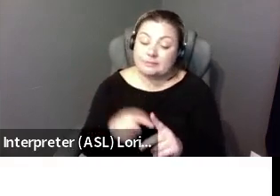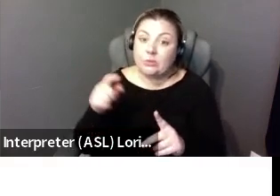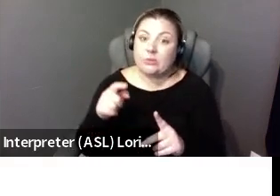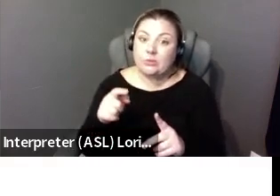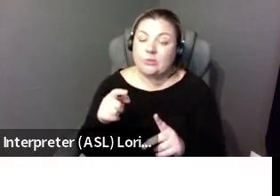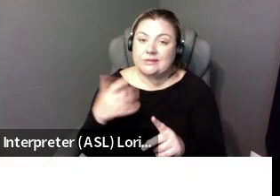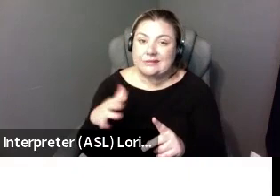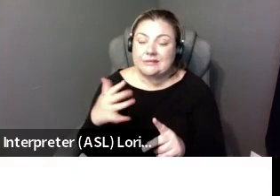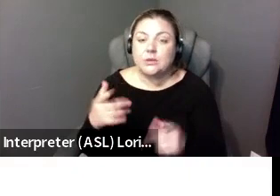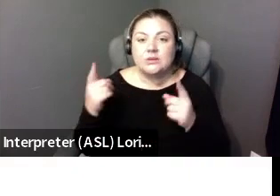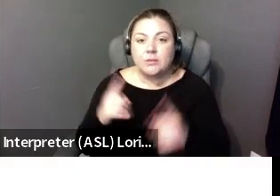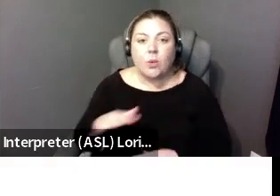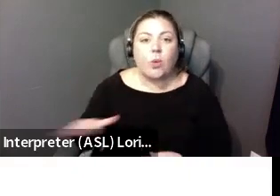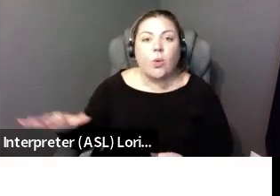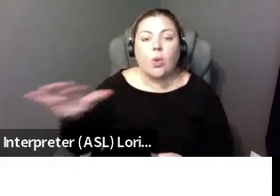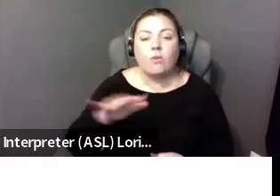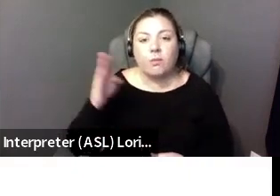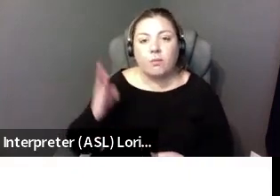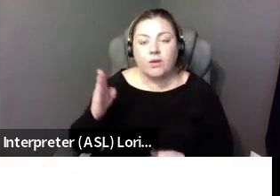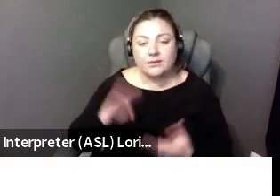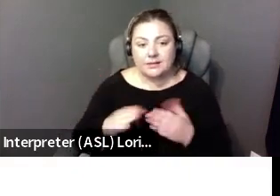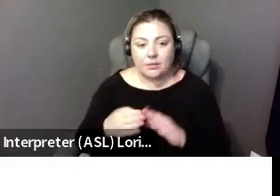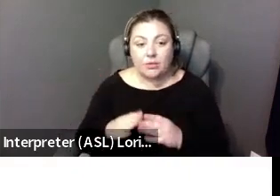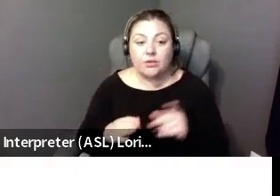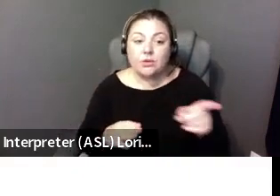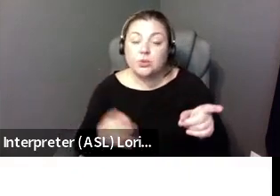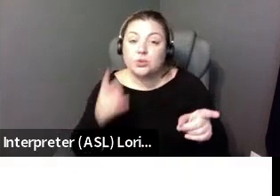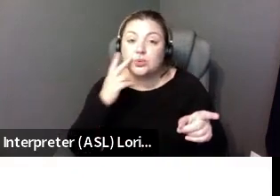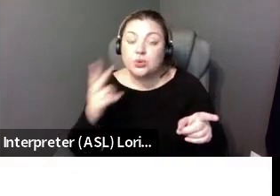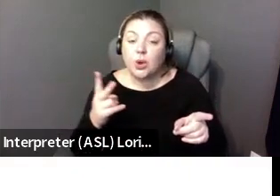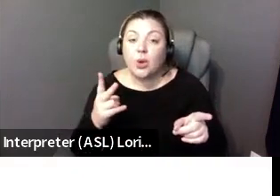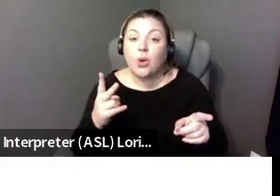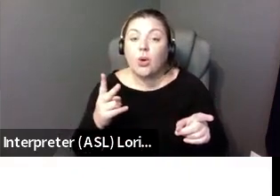trend across Boston neighborhoods. This map shows neighborhood levels,